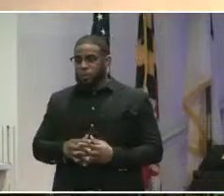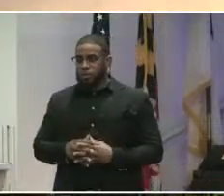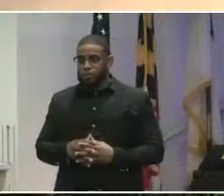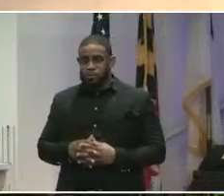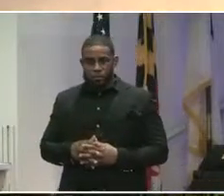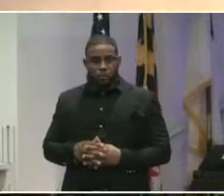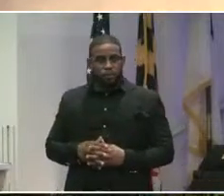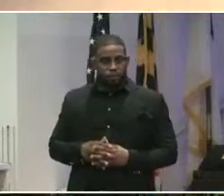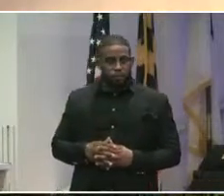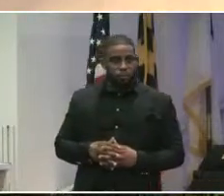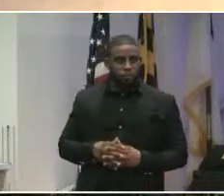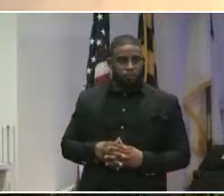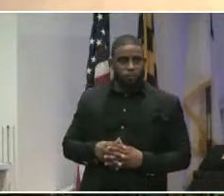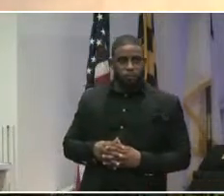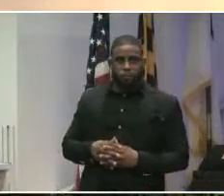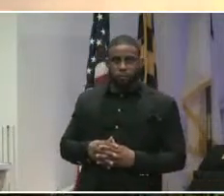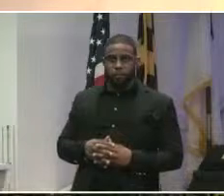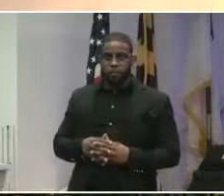born again.